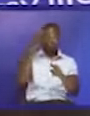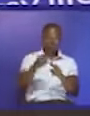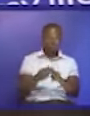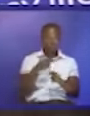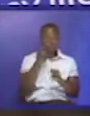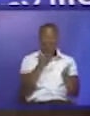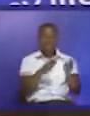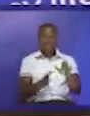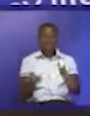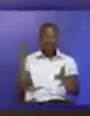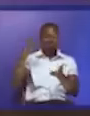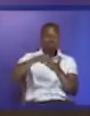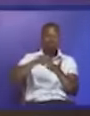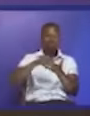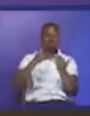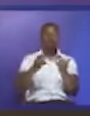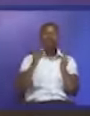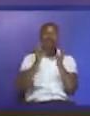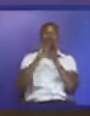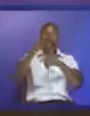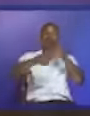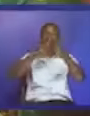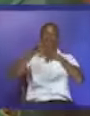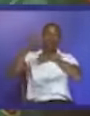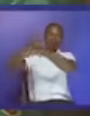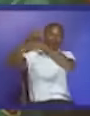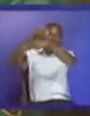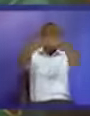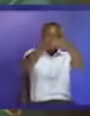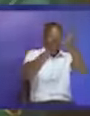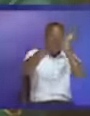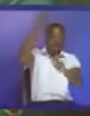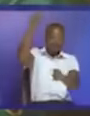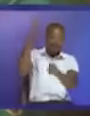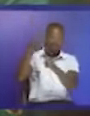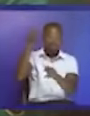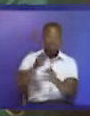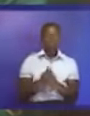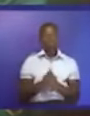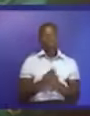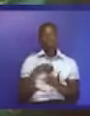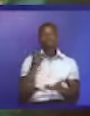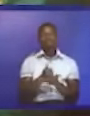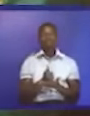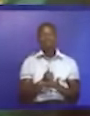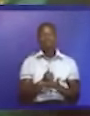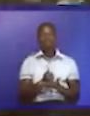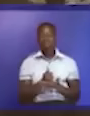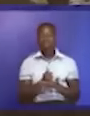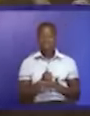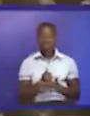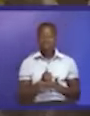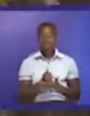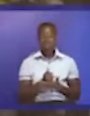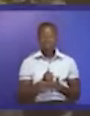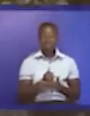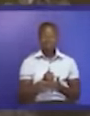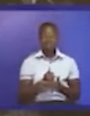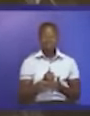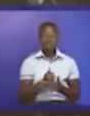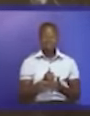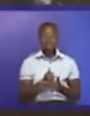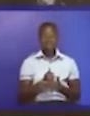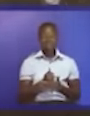and rose again, may that grace be released upon you. Hallelujah. The zenith of the